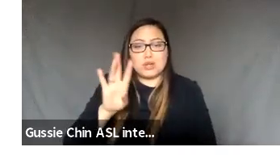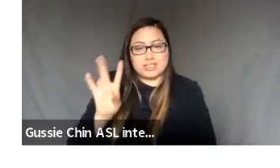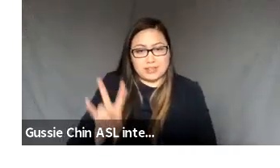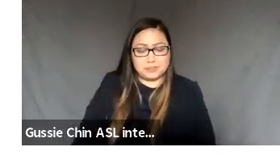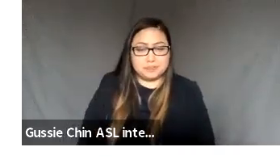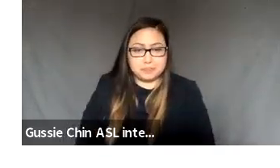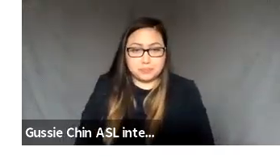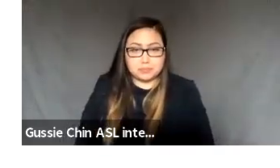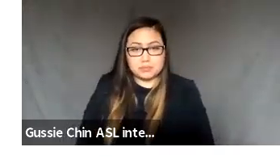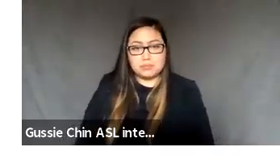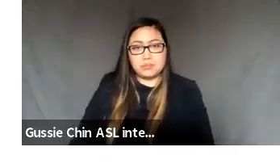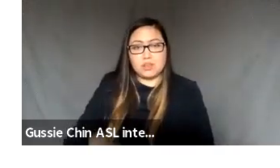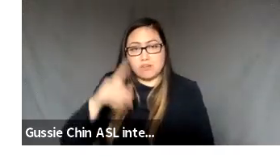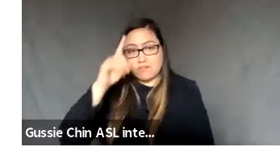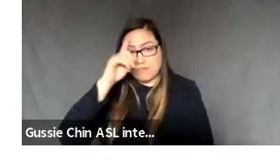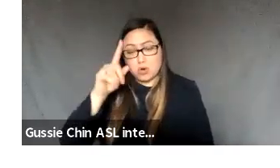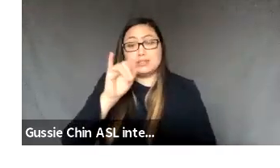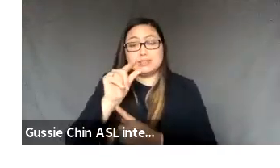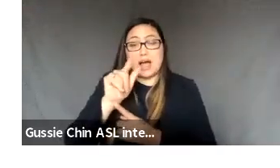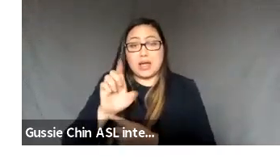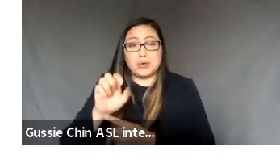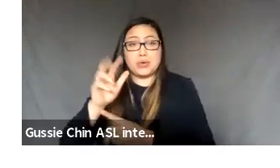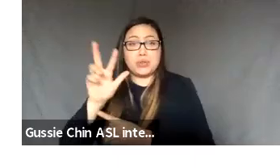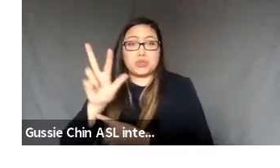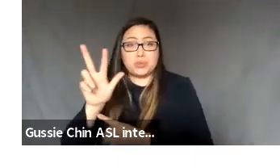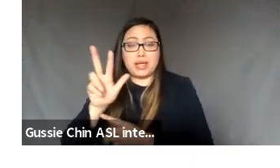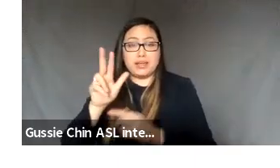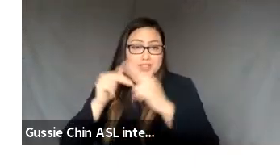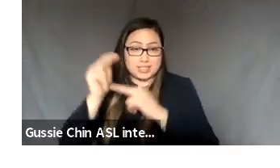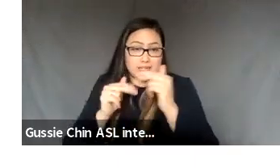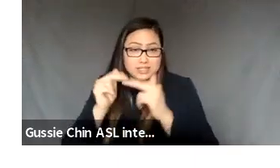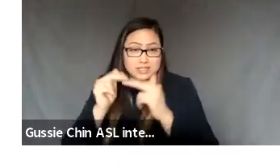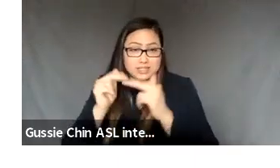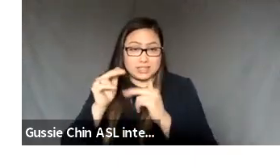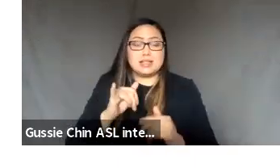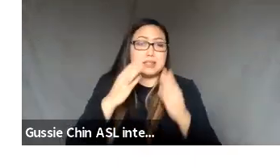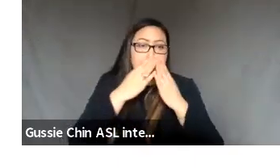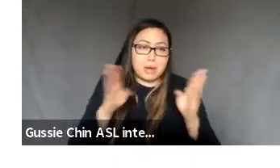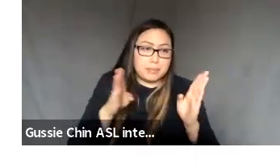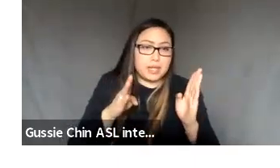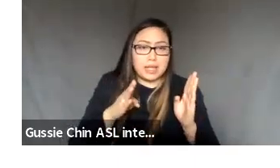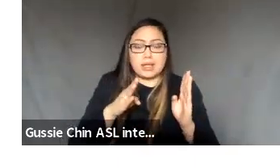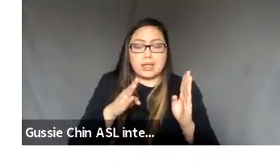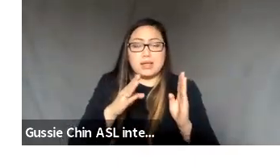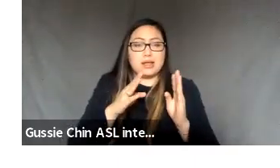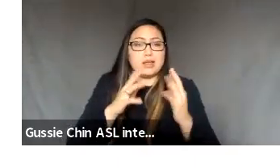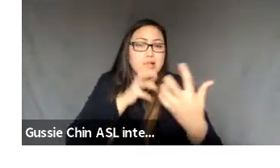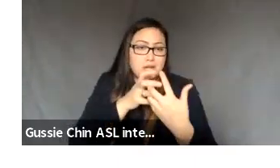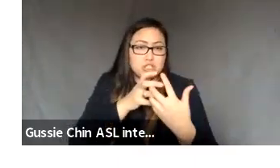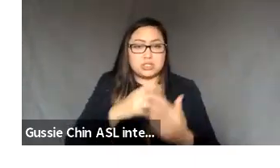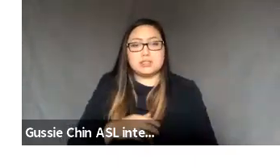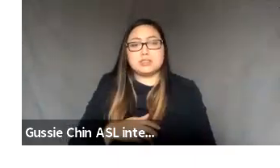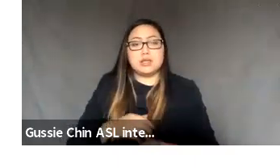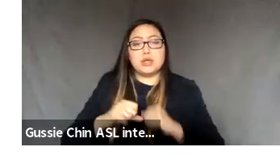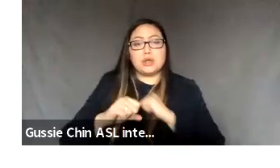So for Title III facilities, those are public accommodations and commercial facilities. We have what is called, of course, an